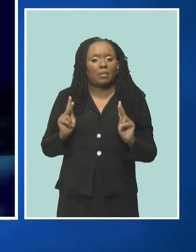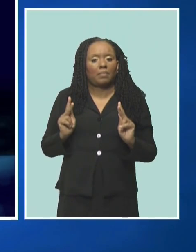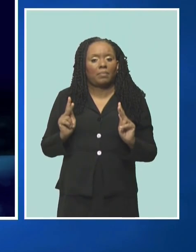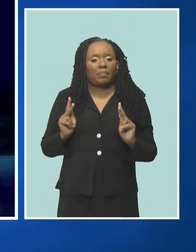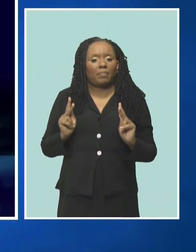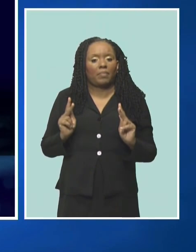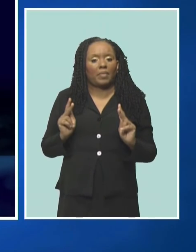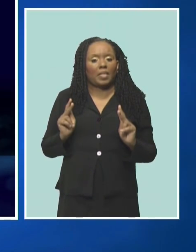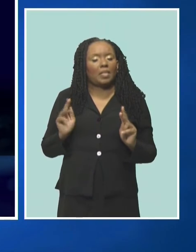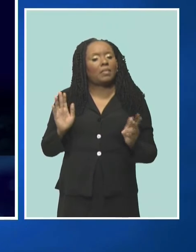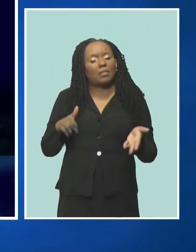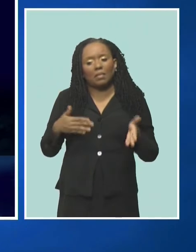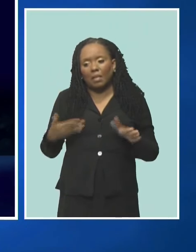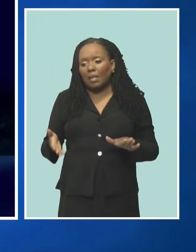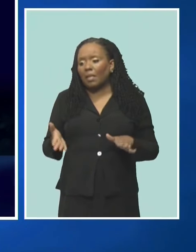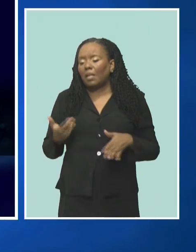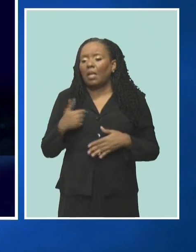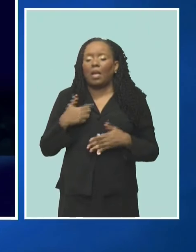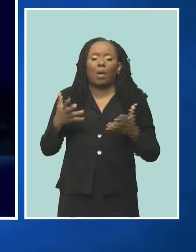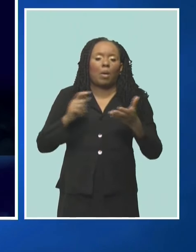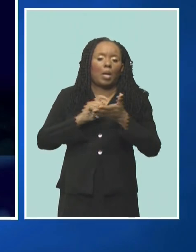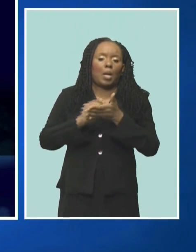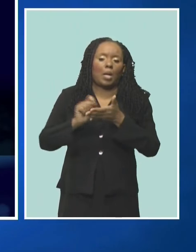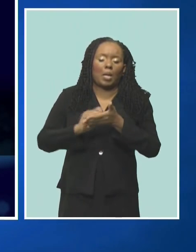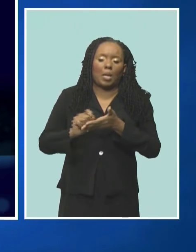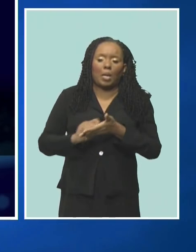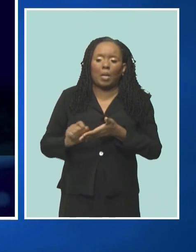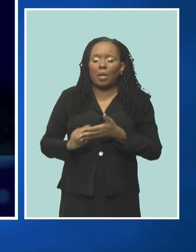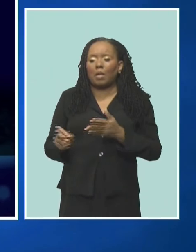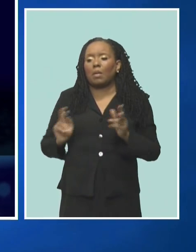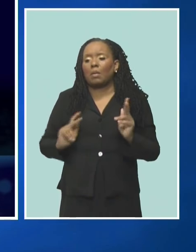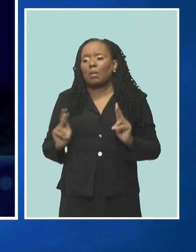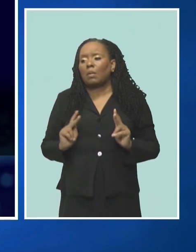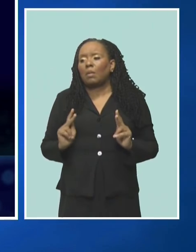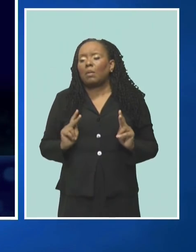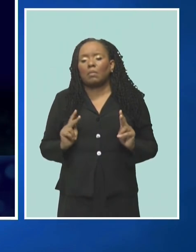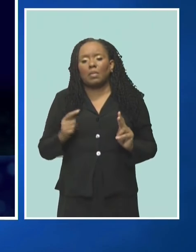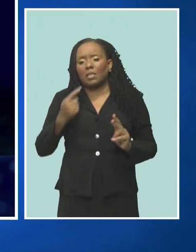just let me write something that, you know, that will touch some heartstrings and let me know that we